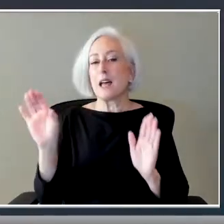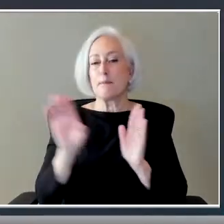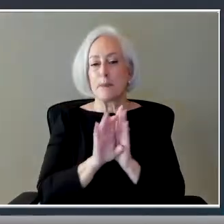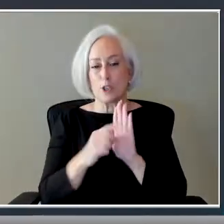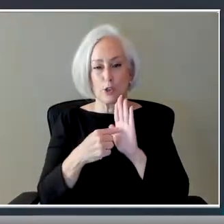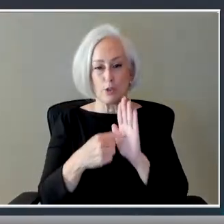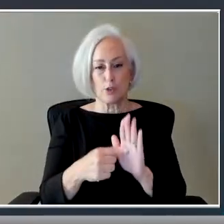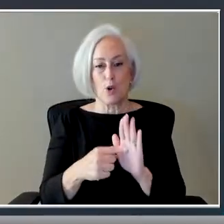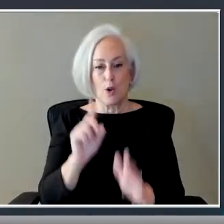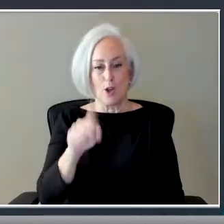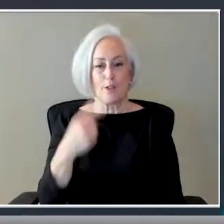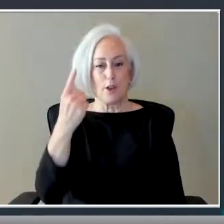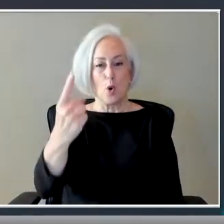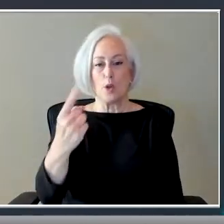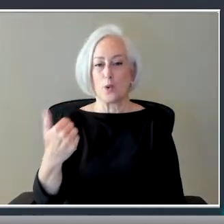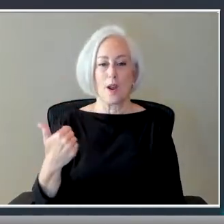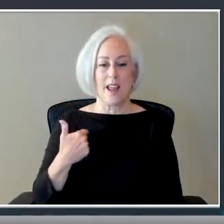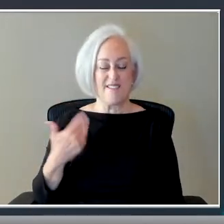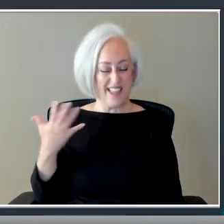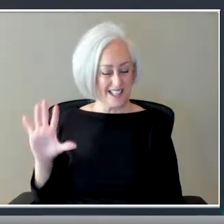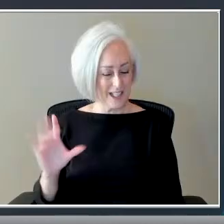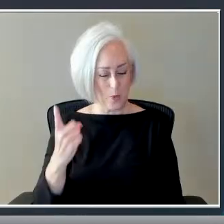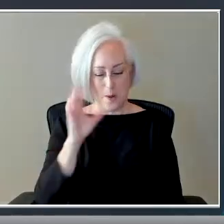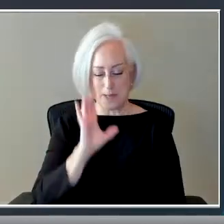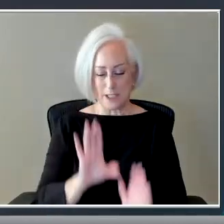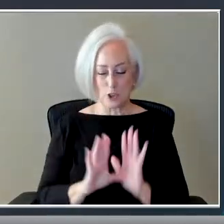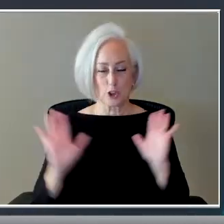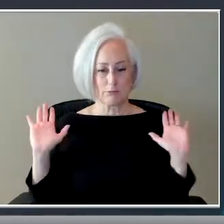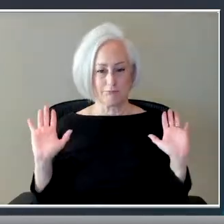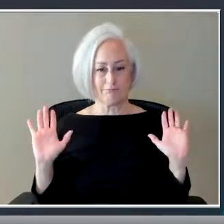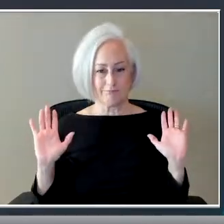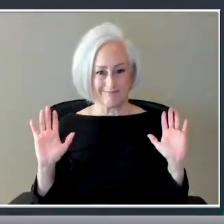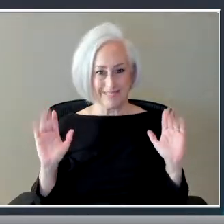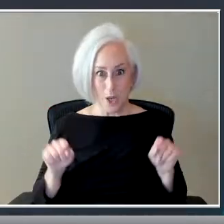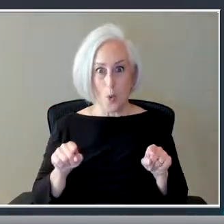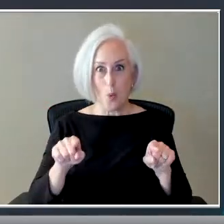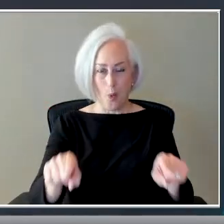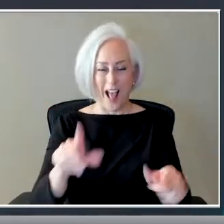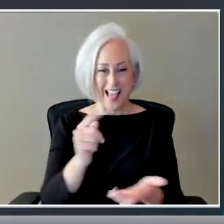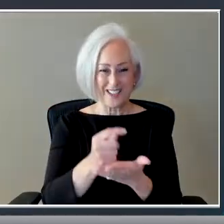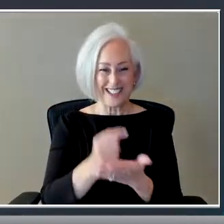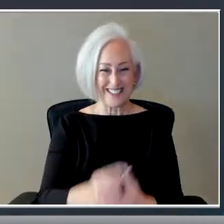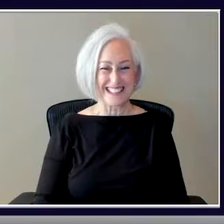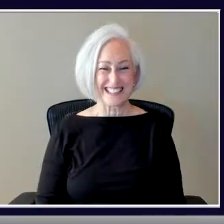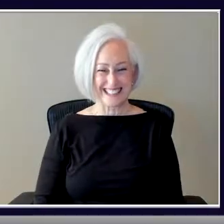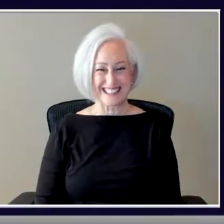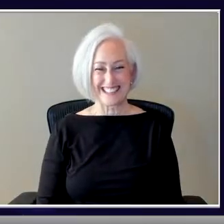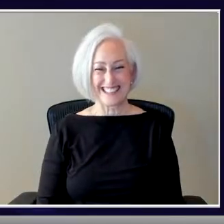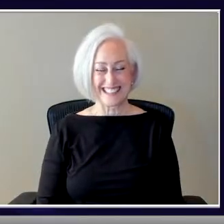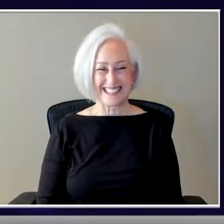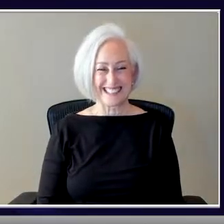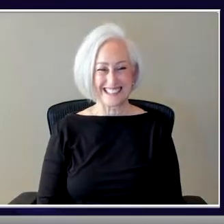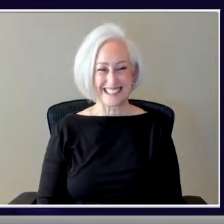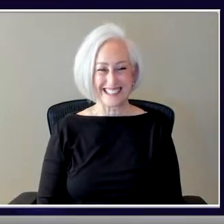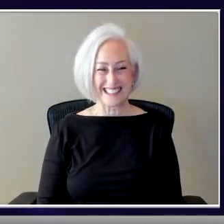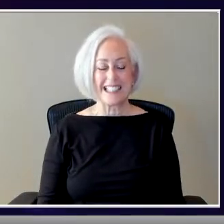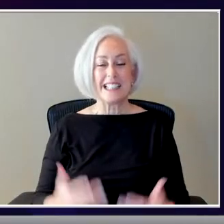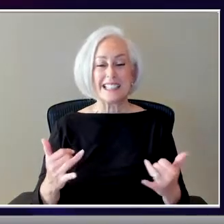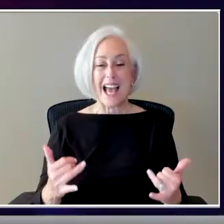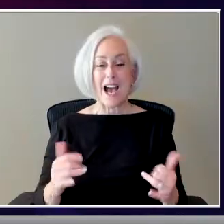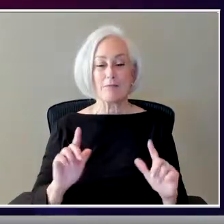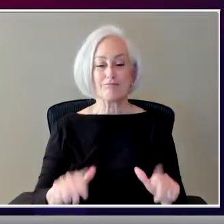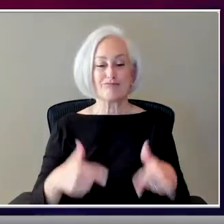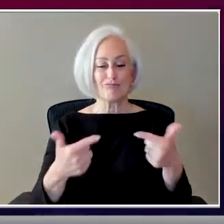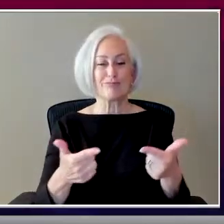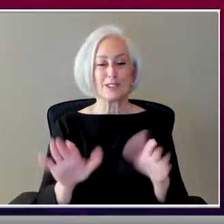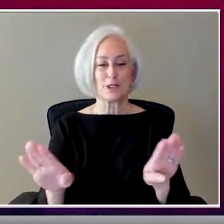only picture that exists while I was doing the treatment. I want to go to some questions from some of our